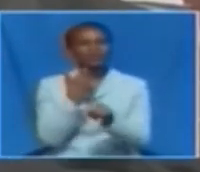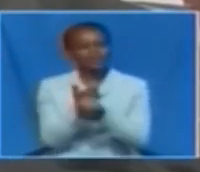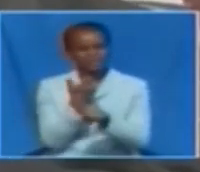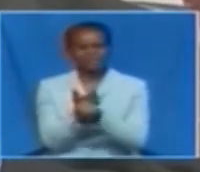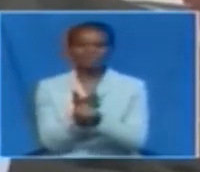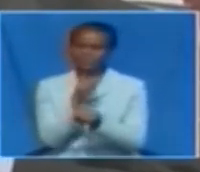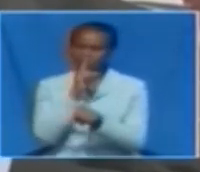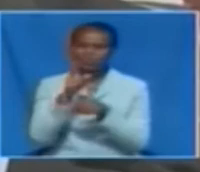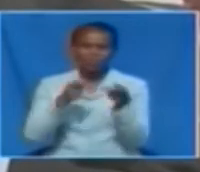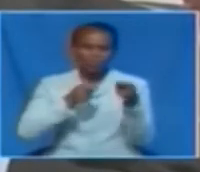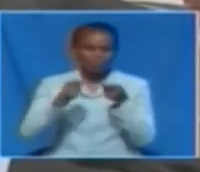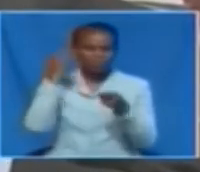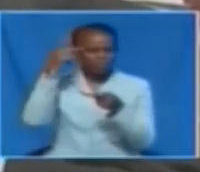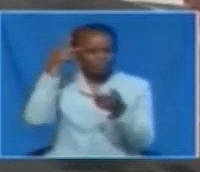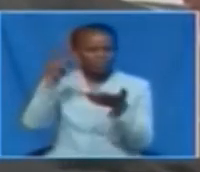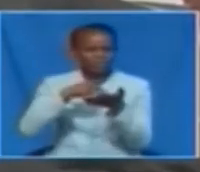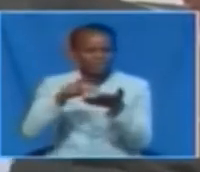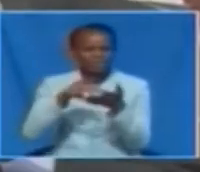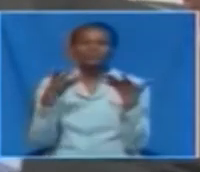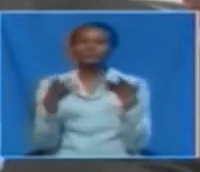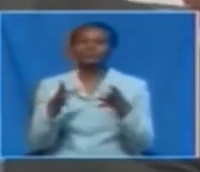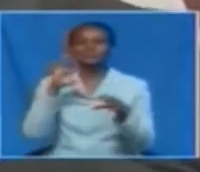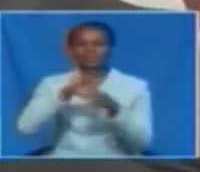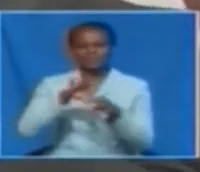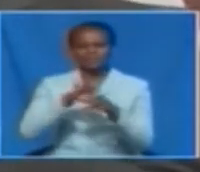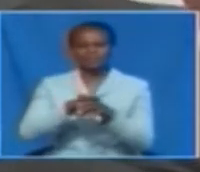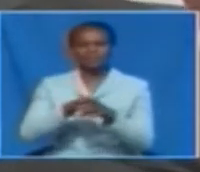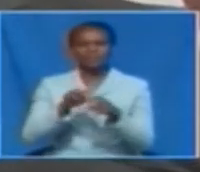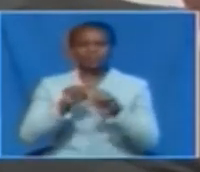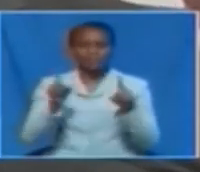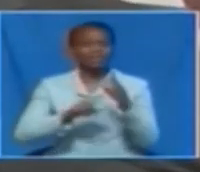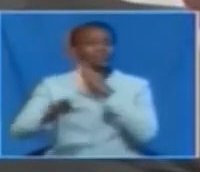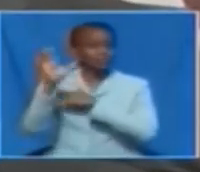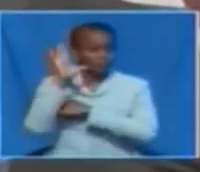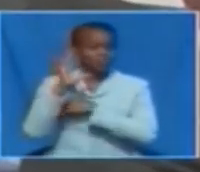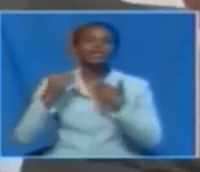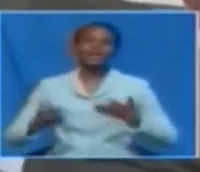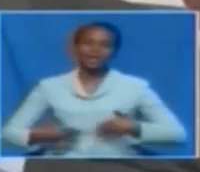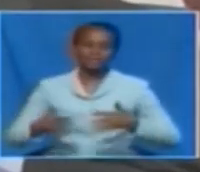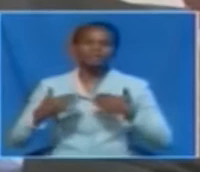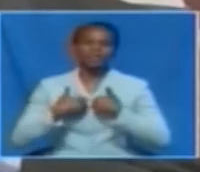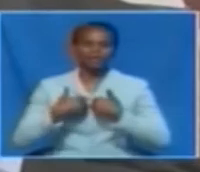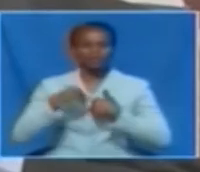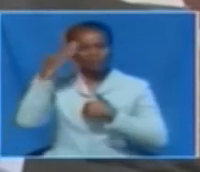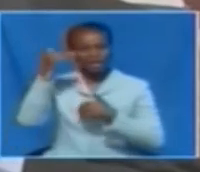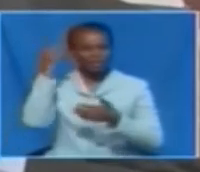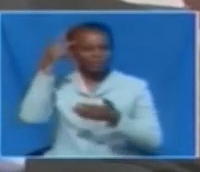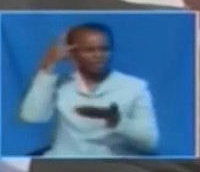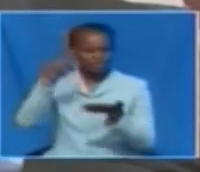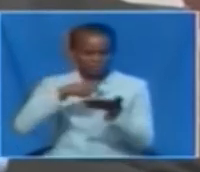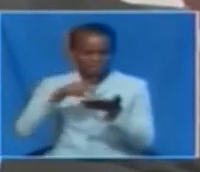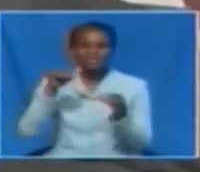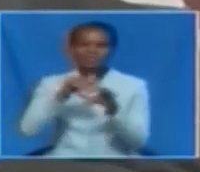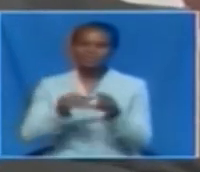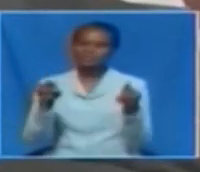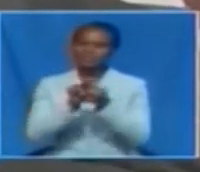it is to run a political party which has just lost power. But I'm glad that God gave me the opportunity to run a political party in its state, and